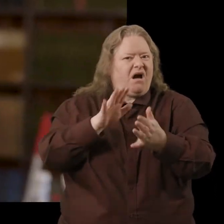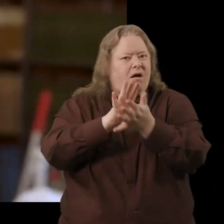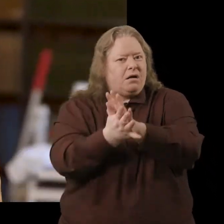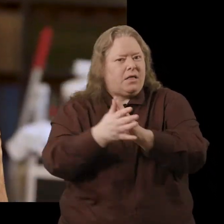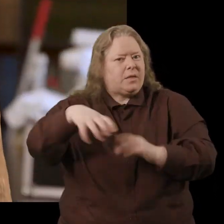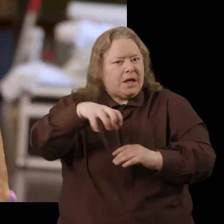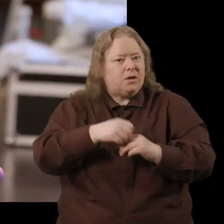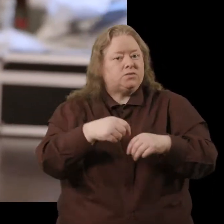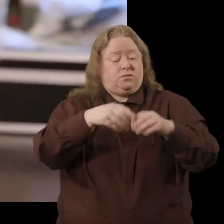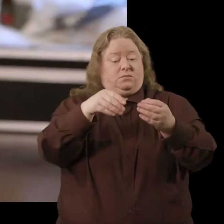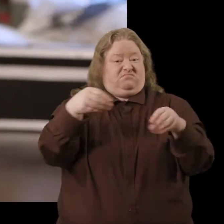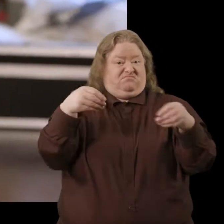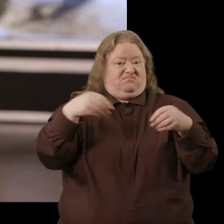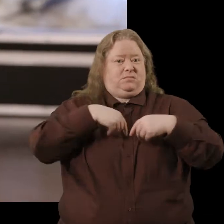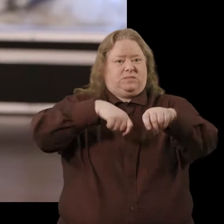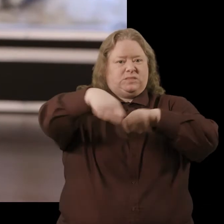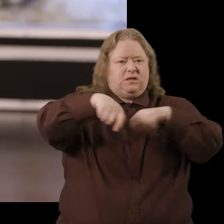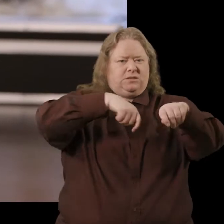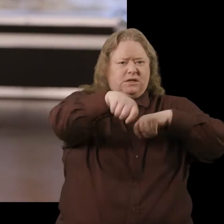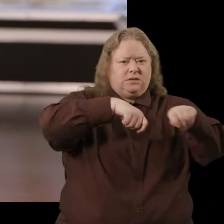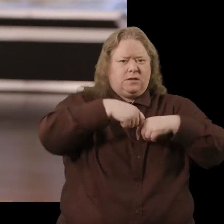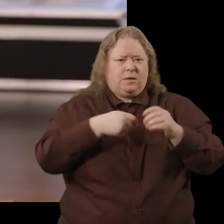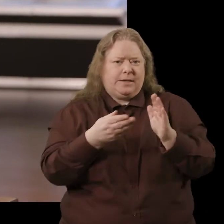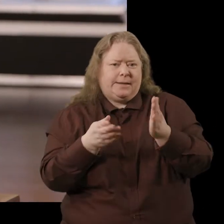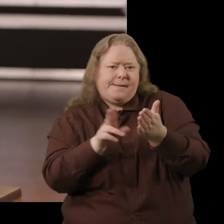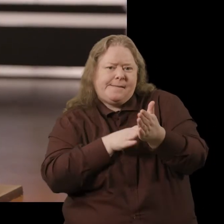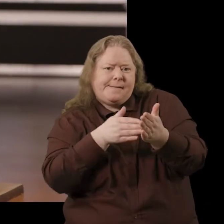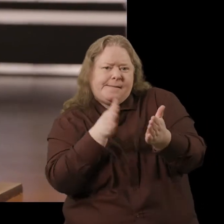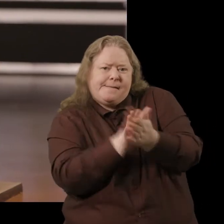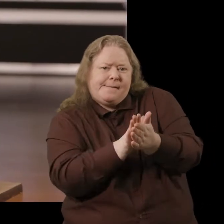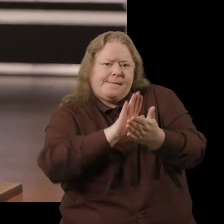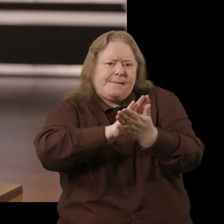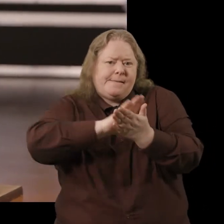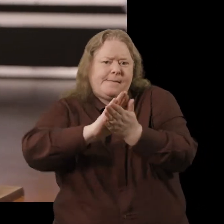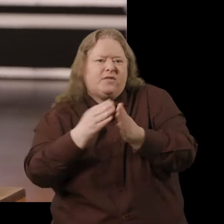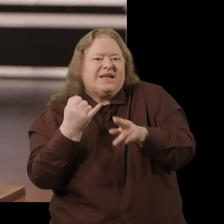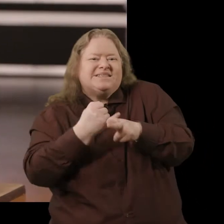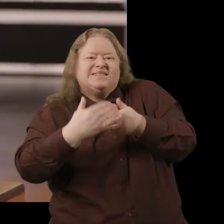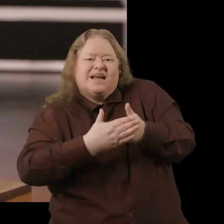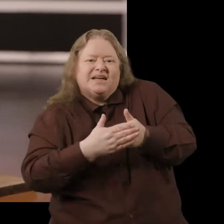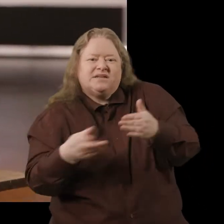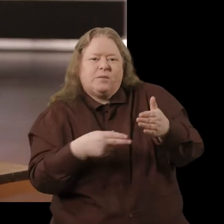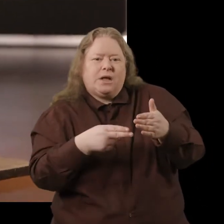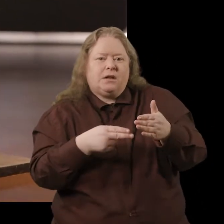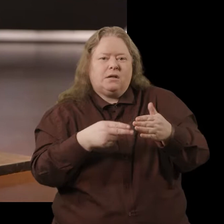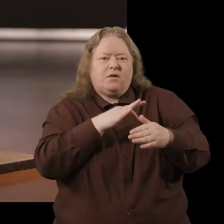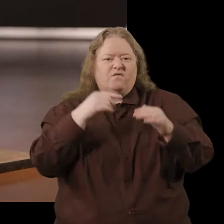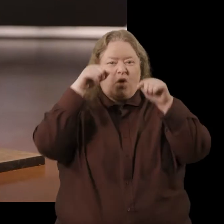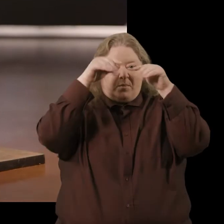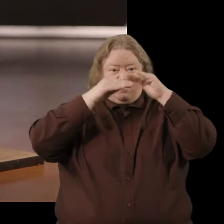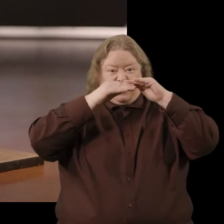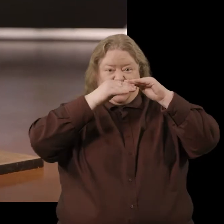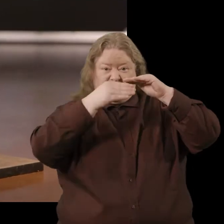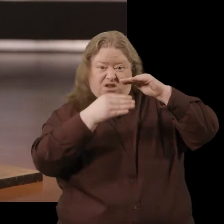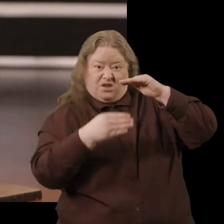tore it into strips, and then I adhered these strips to the inside of the bell, kind of from here to here, and maybe